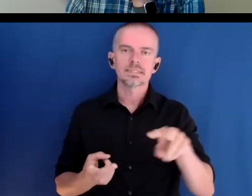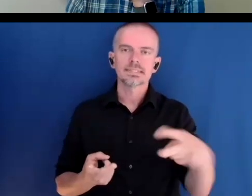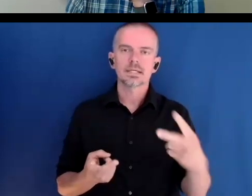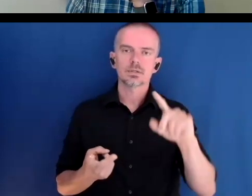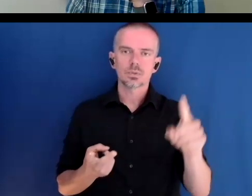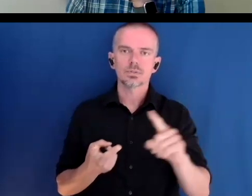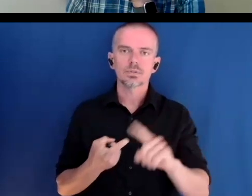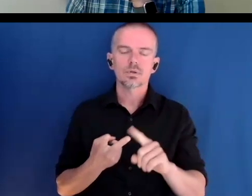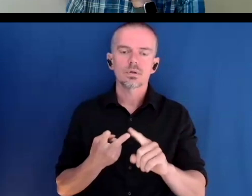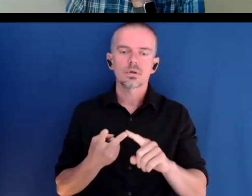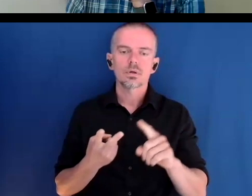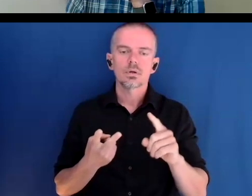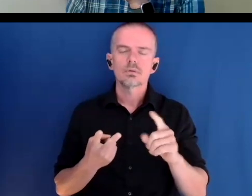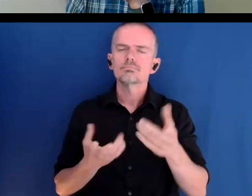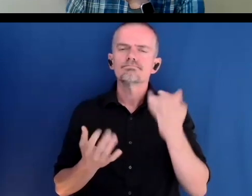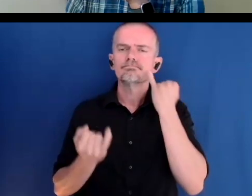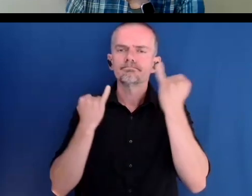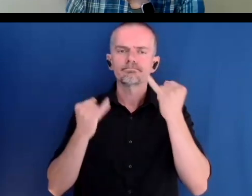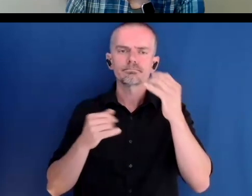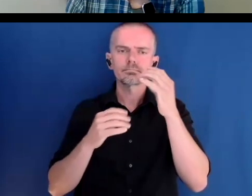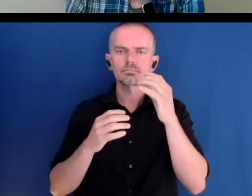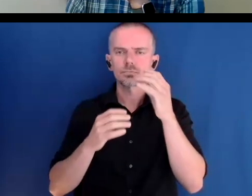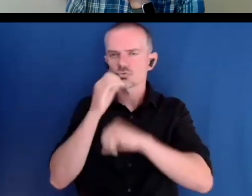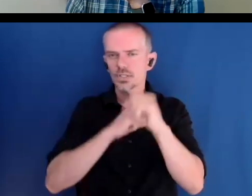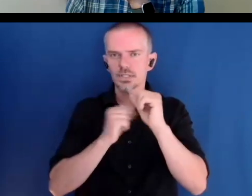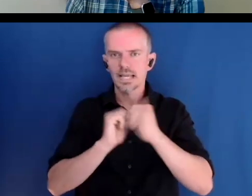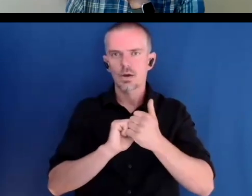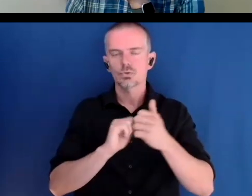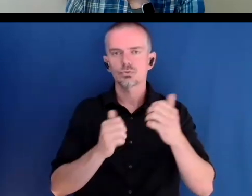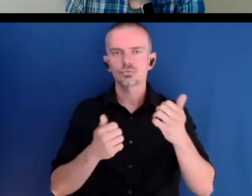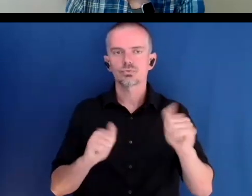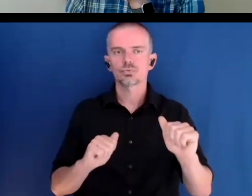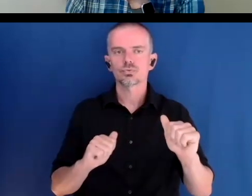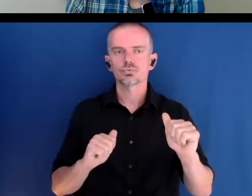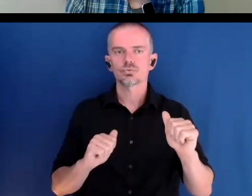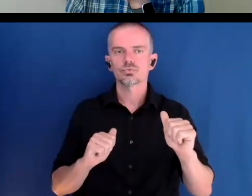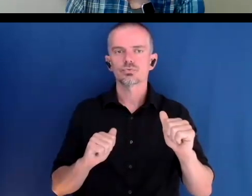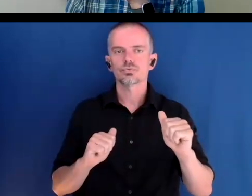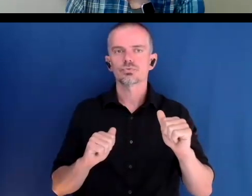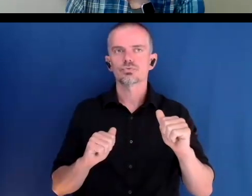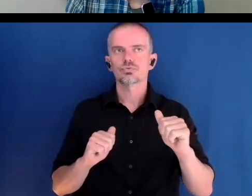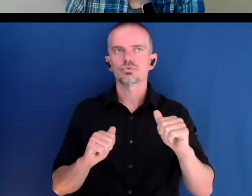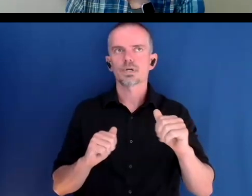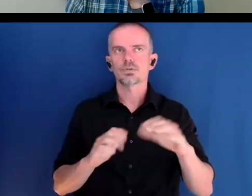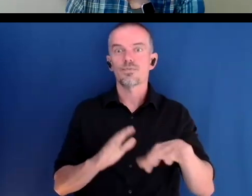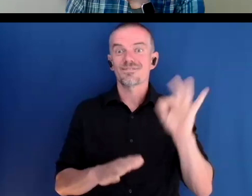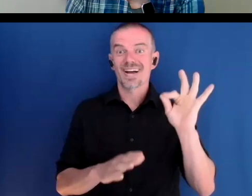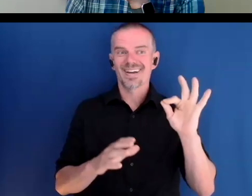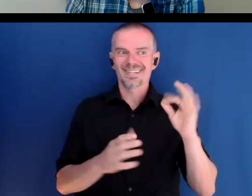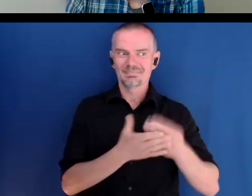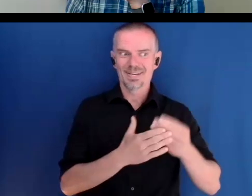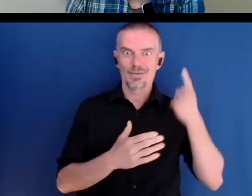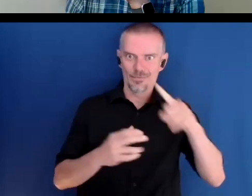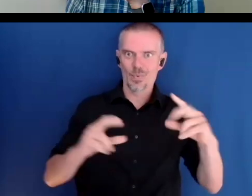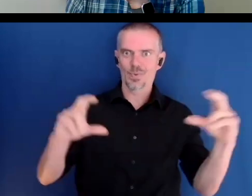folks, strategies to help mitigate or find large match sources? And the